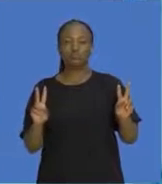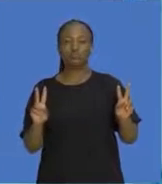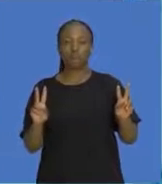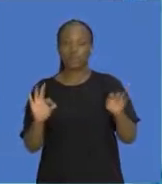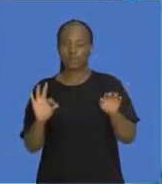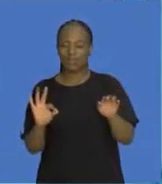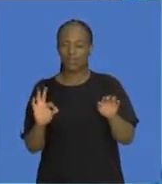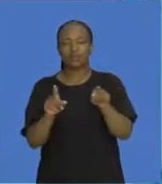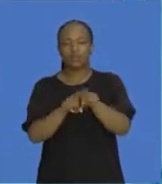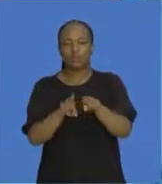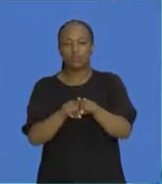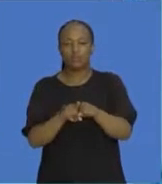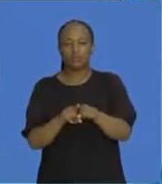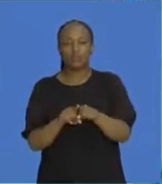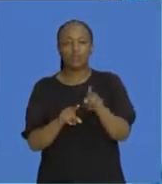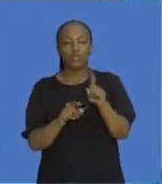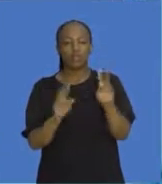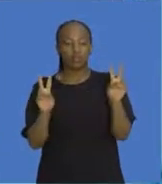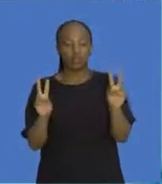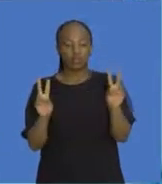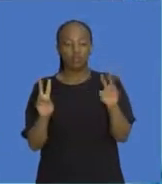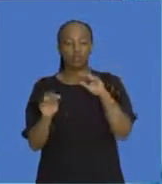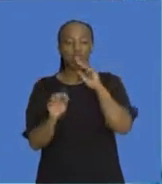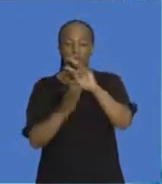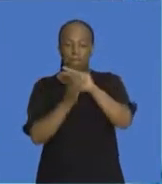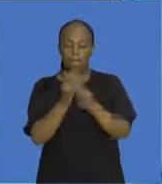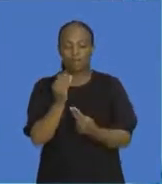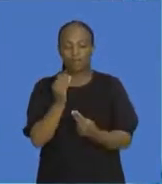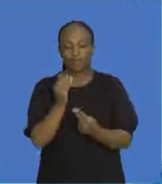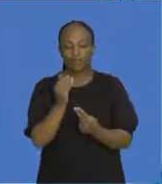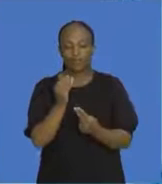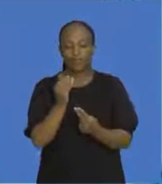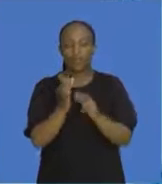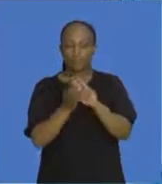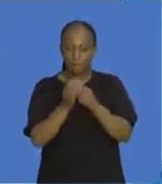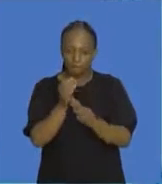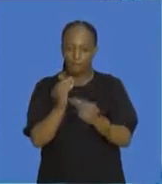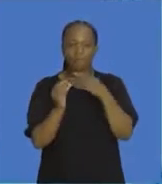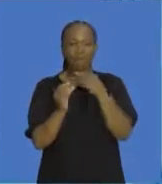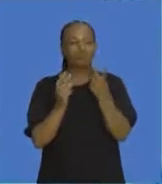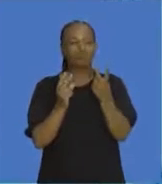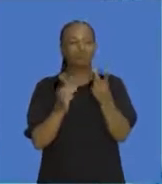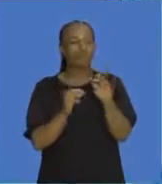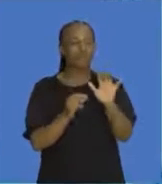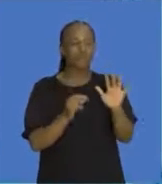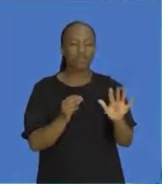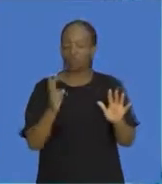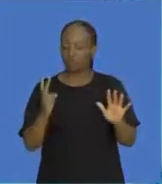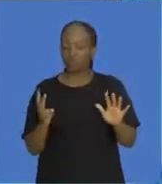3 that tie. So I have two mode. We'll call that bimodal. It's having two